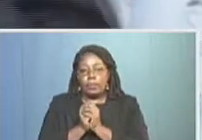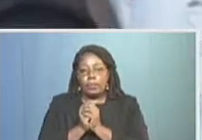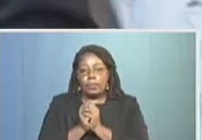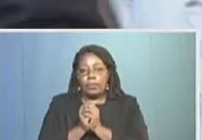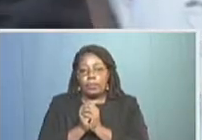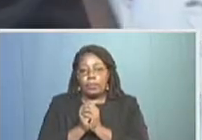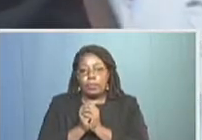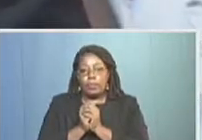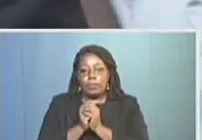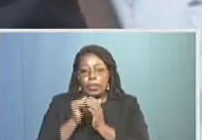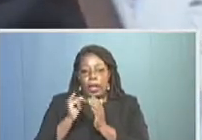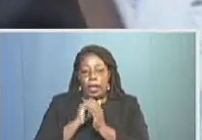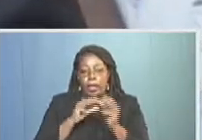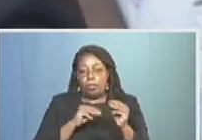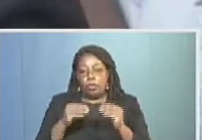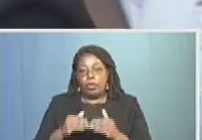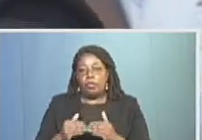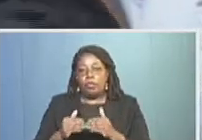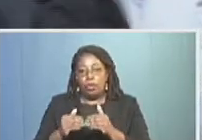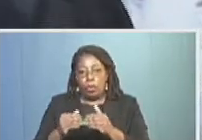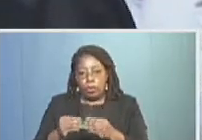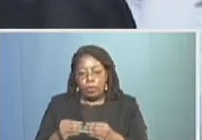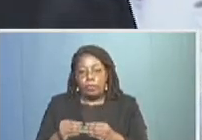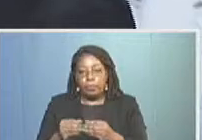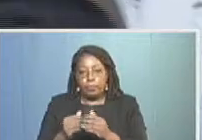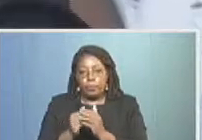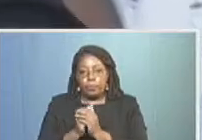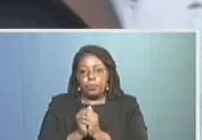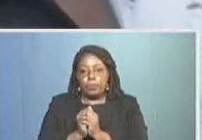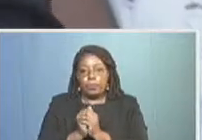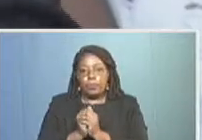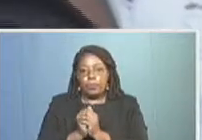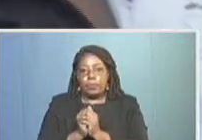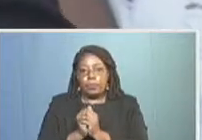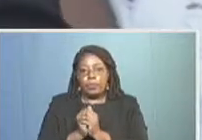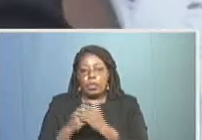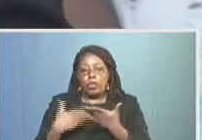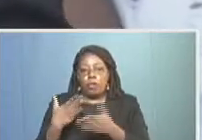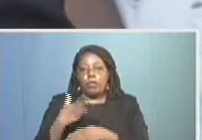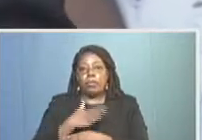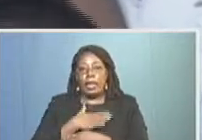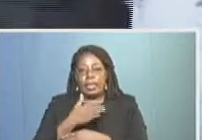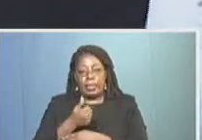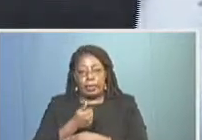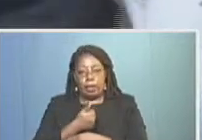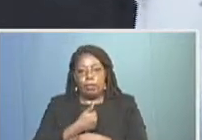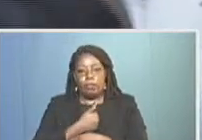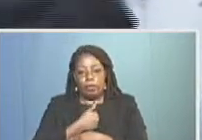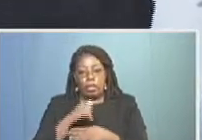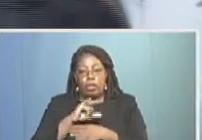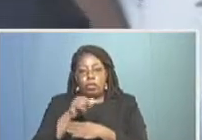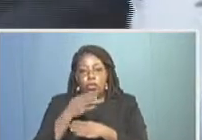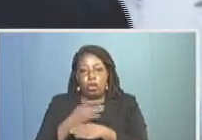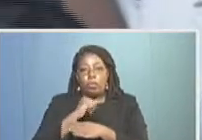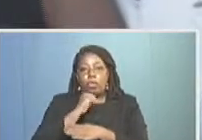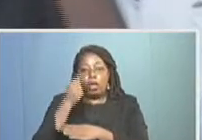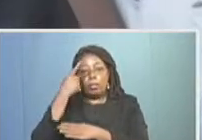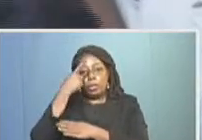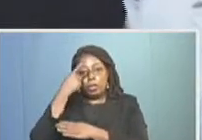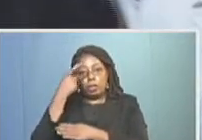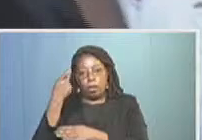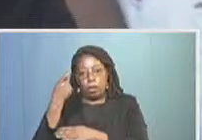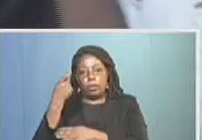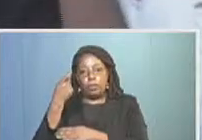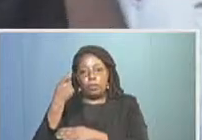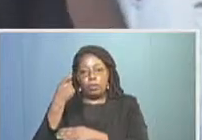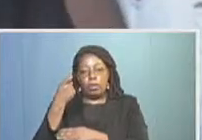I am moving forward to offer myself for this position, not because I want to